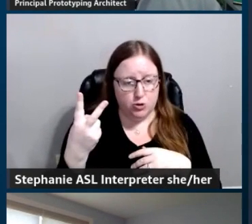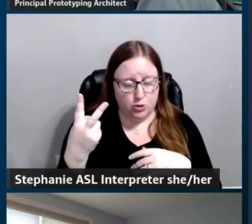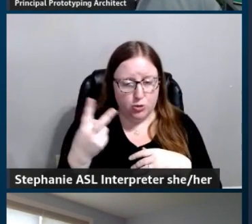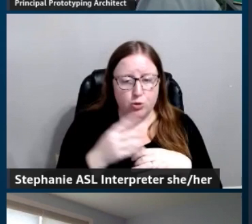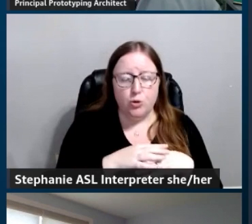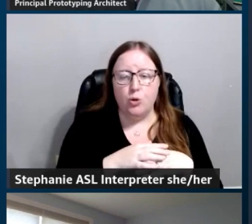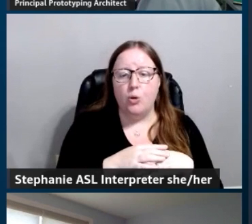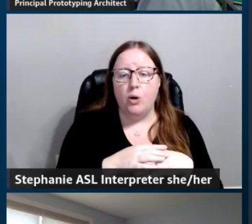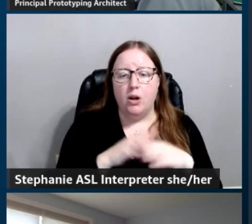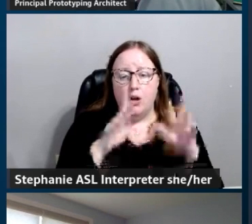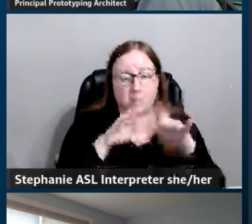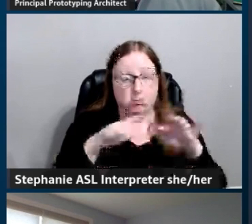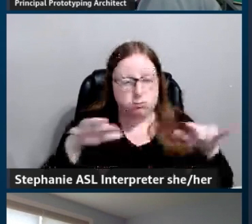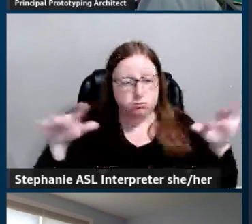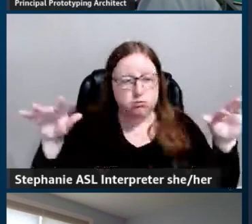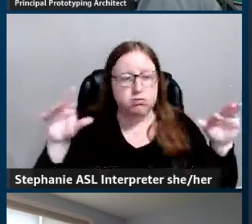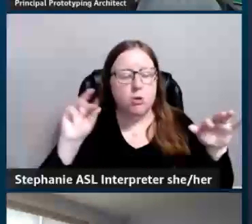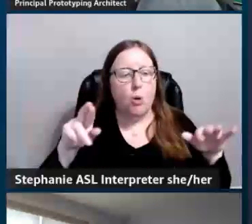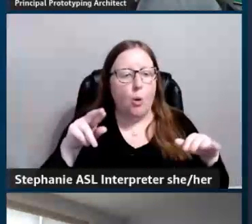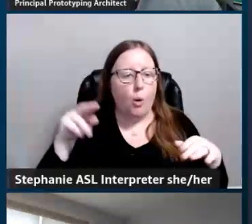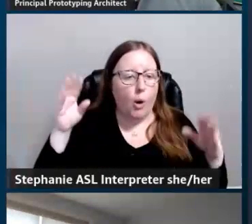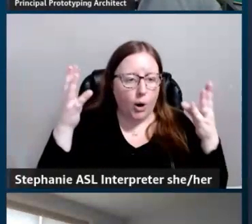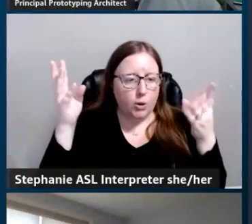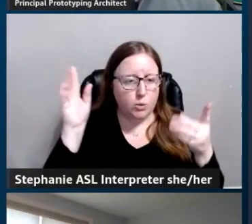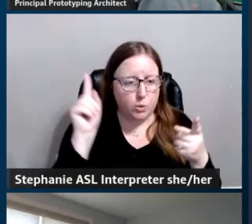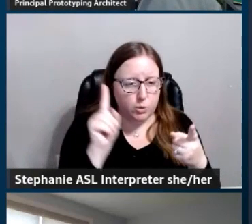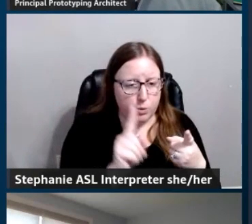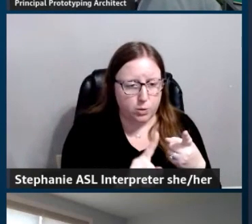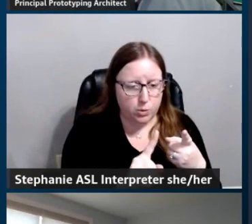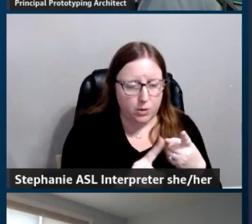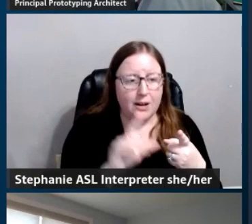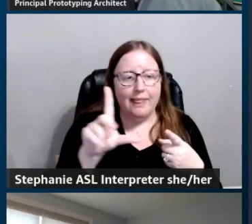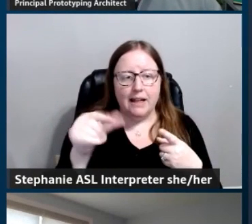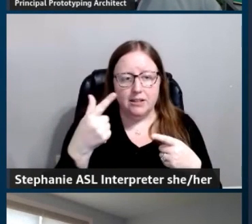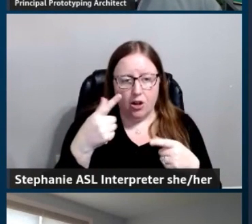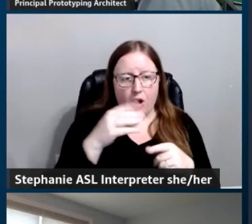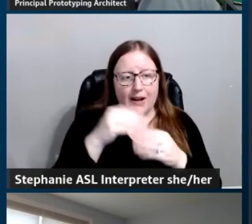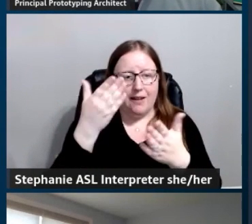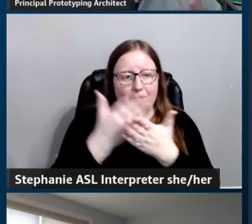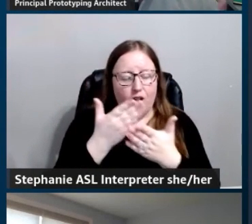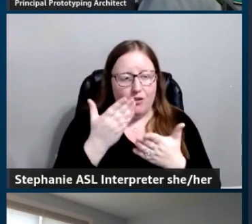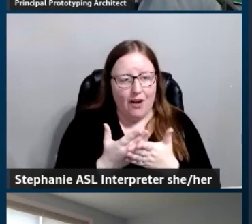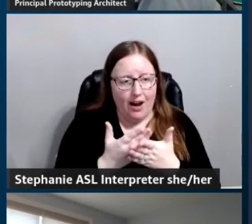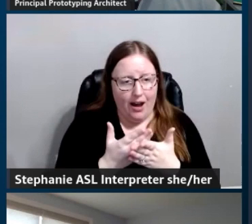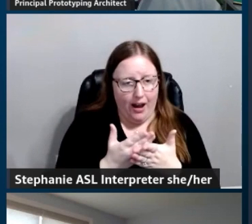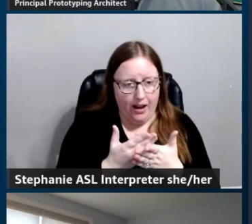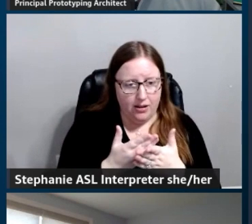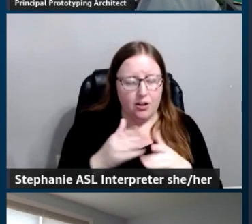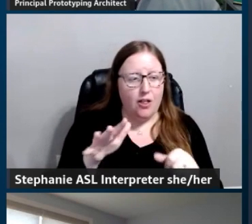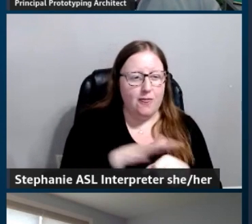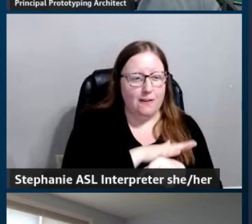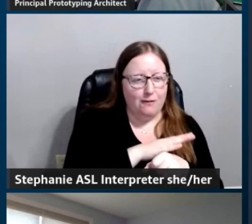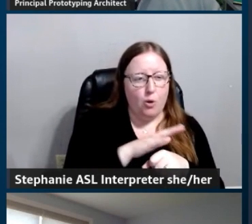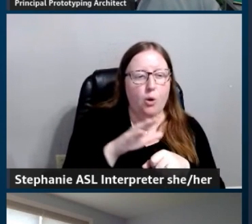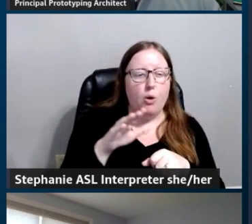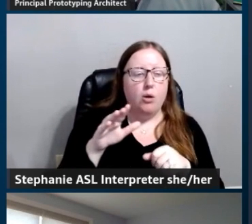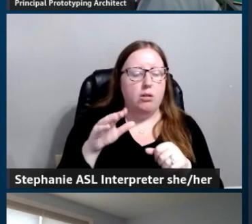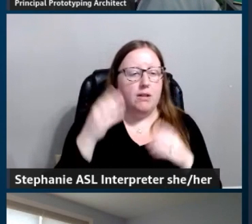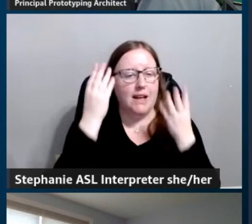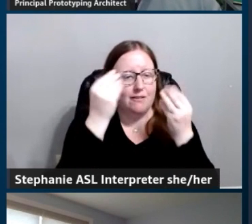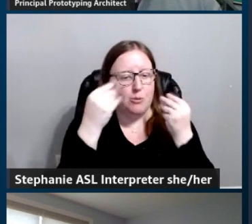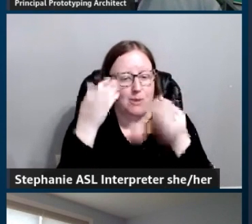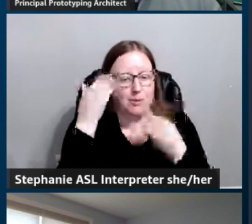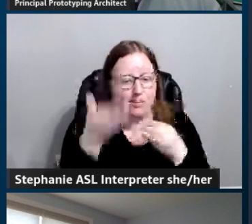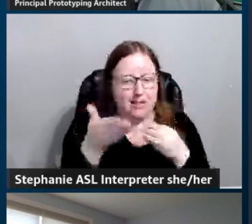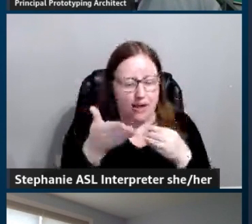either emitted or sequestered is logged and verifiable. The full sort of chain of custody of a